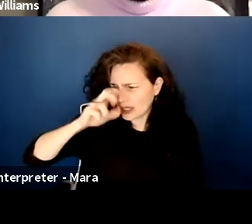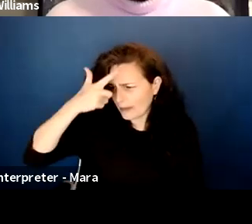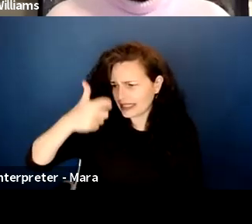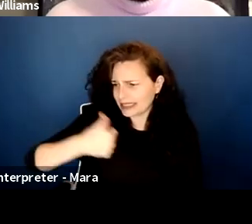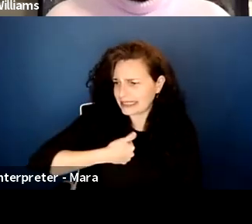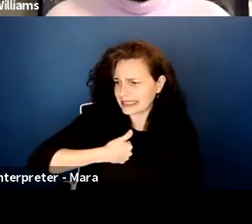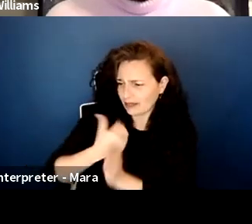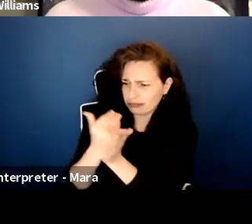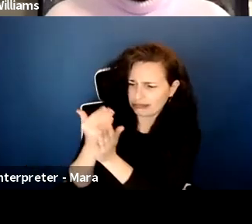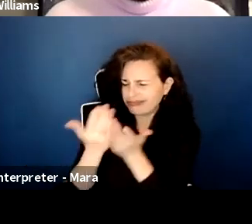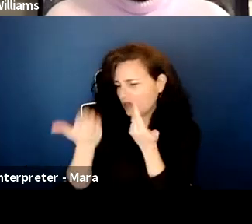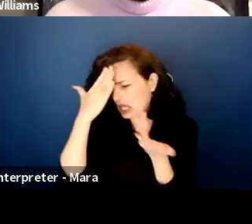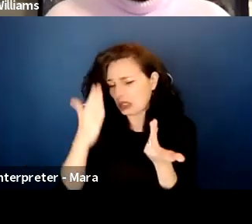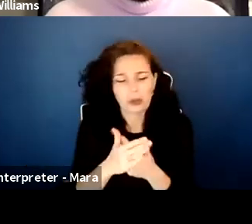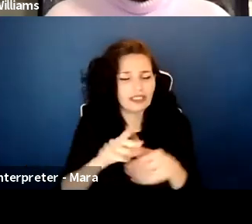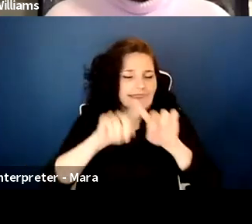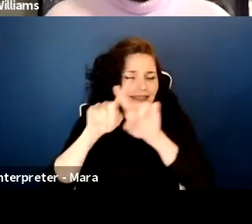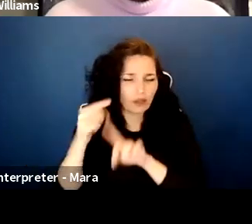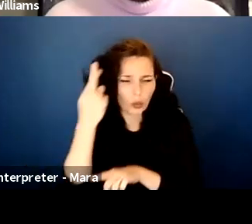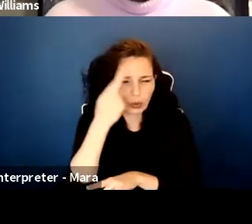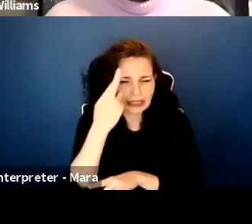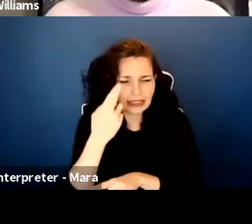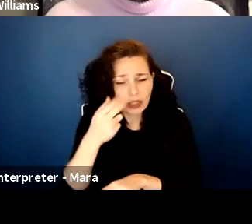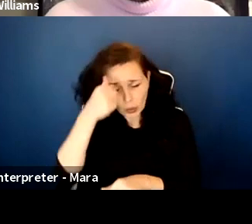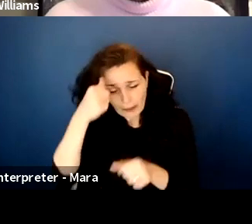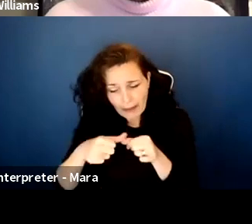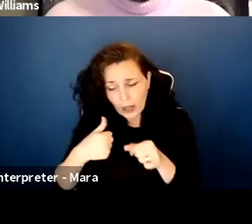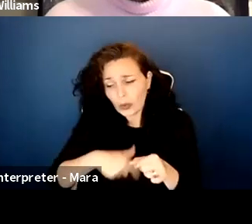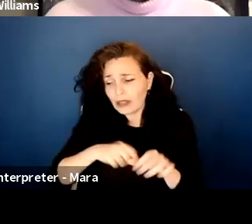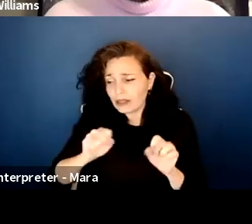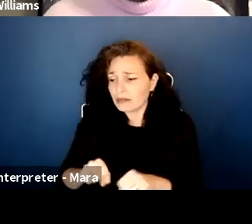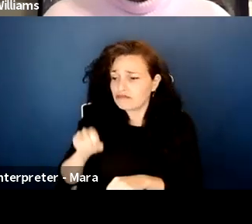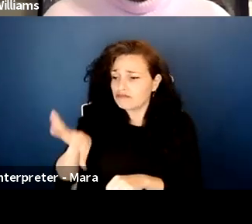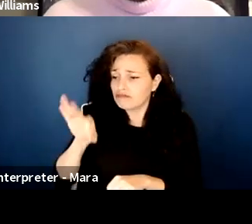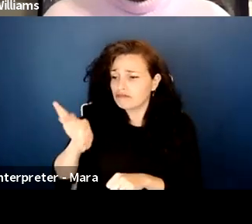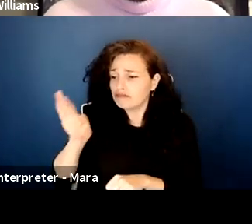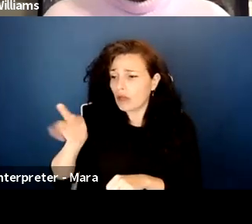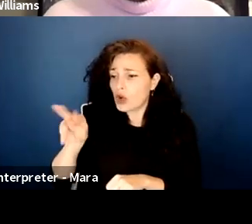bit of notes. I think all those things come into play. And